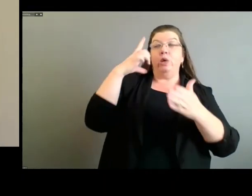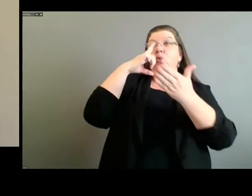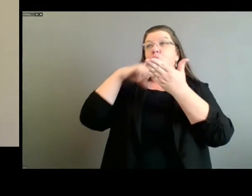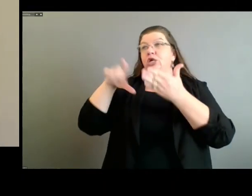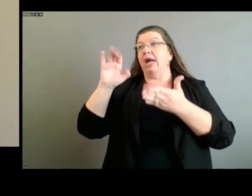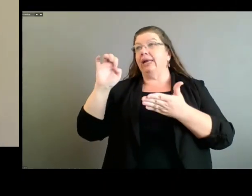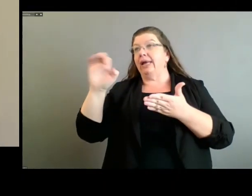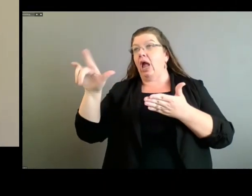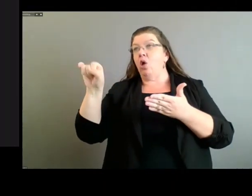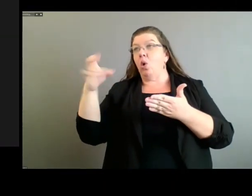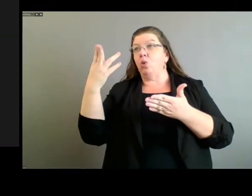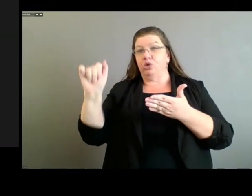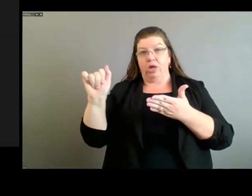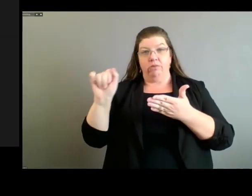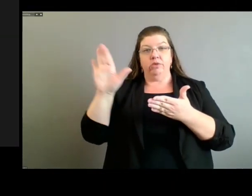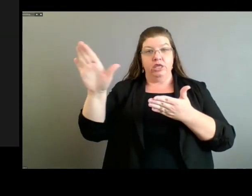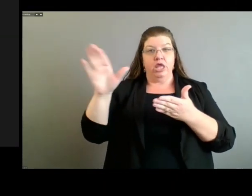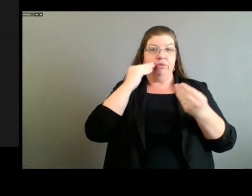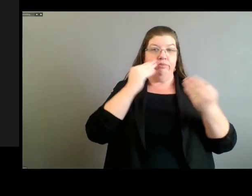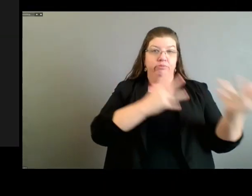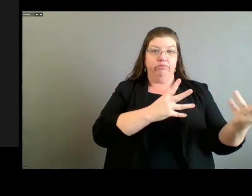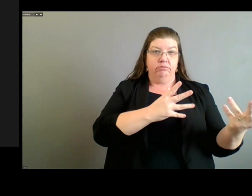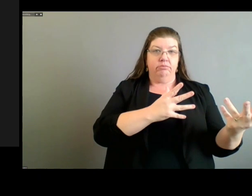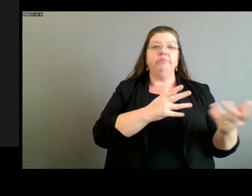well. All righty. Thank you very much.